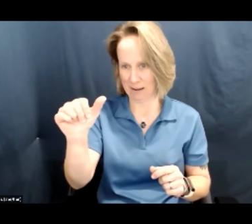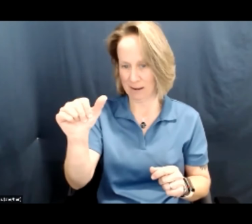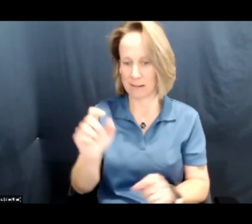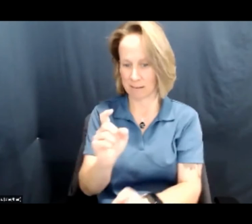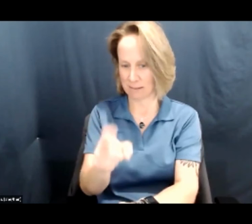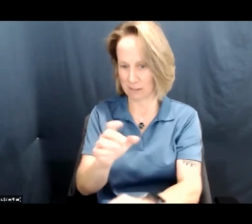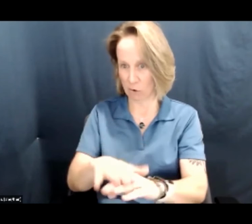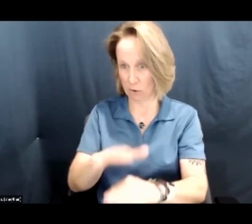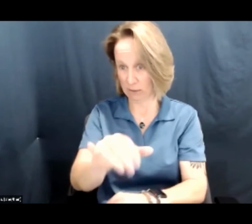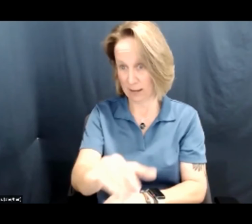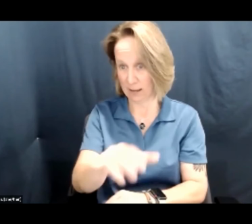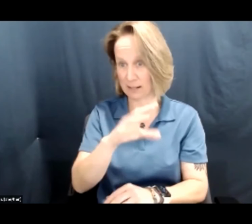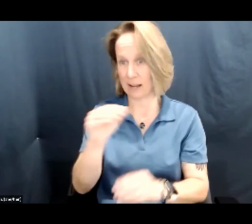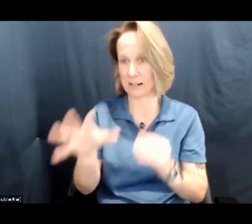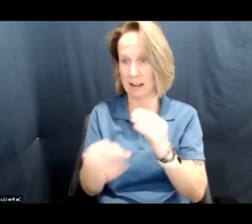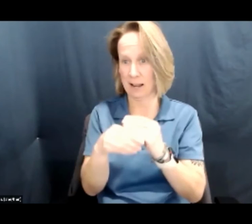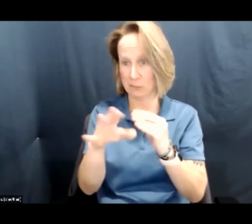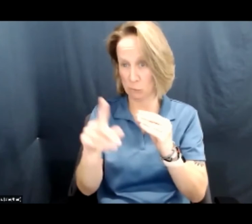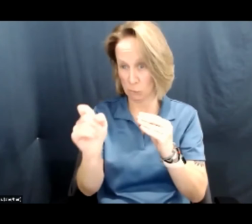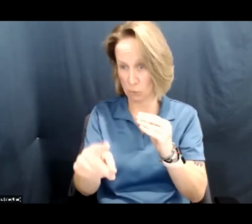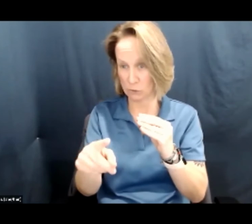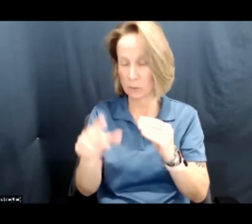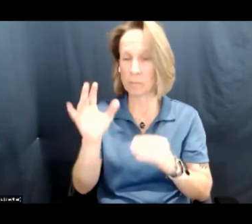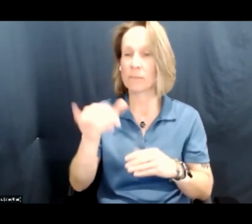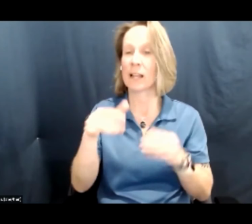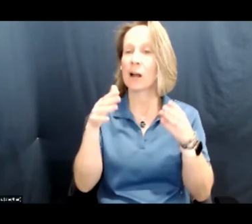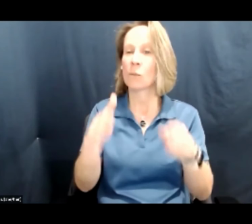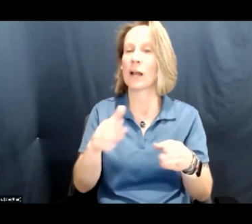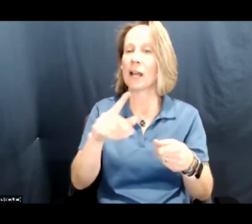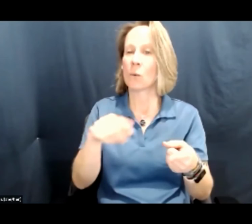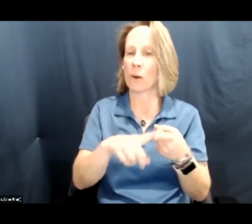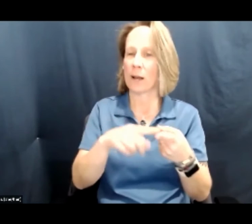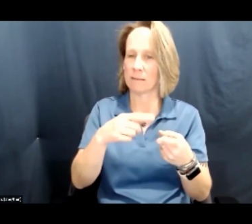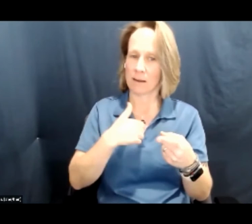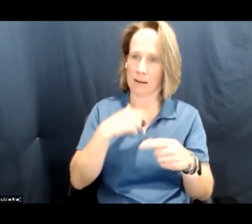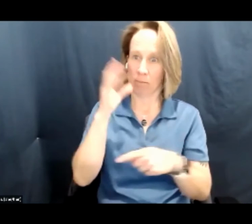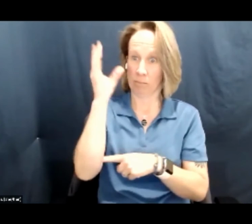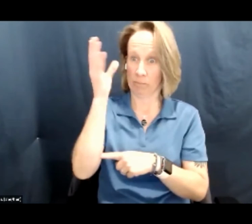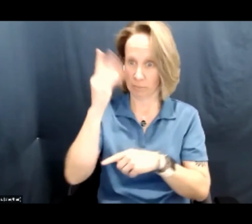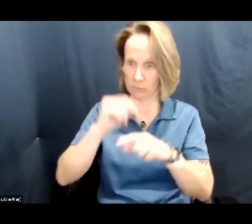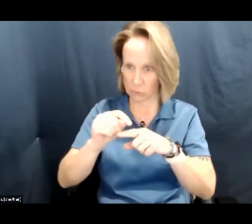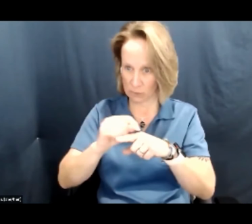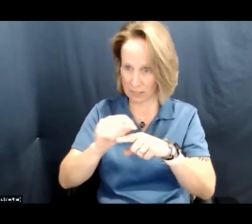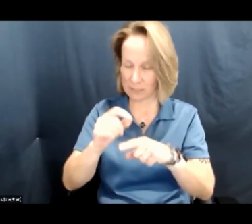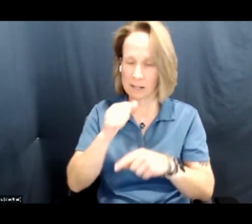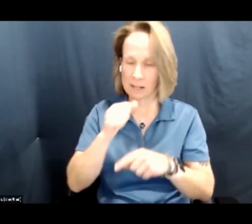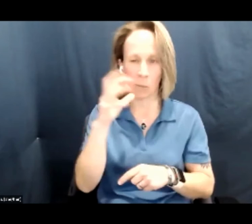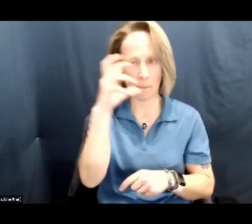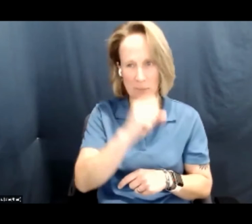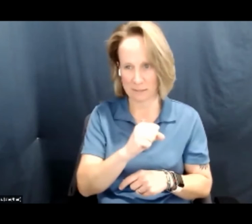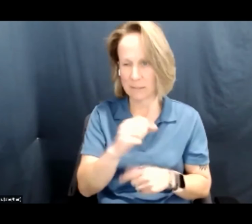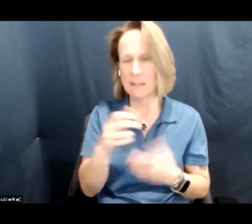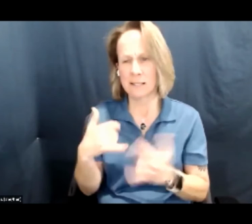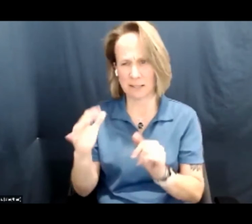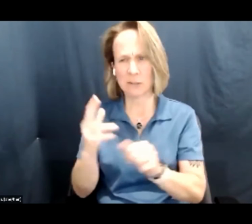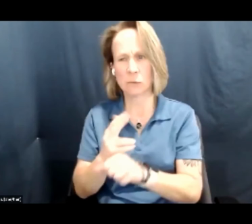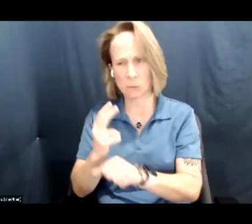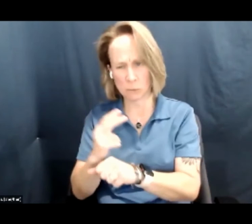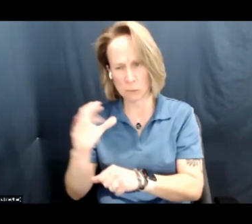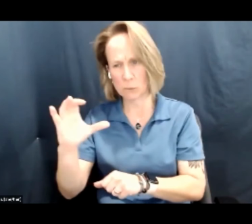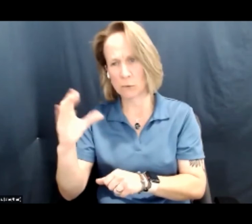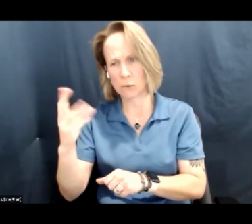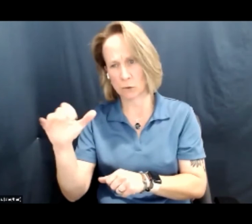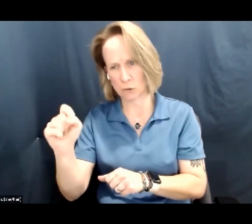the chat. That way, when I'm training, I won't miss any questions that people have. We'll still use the chat for